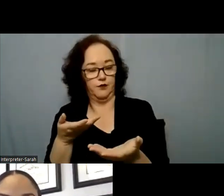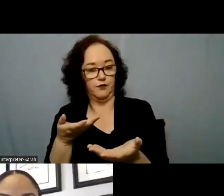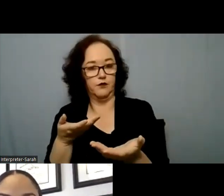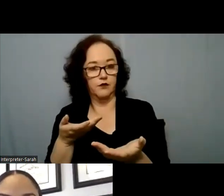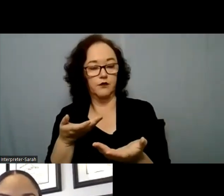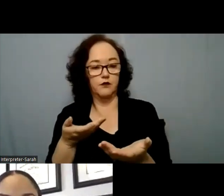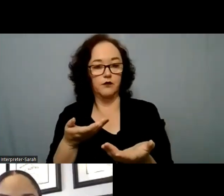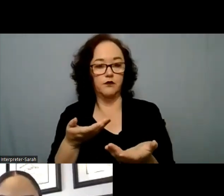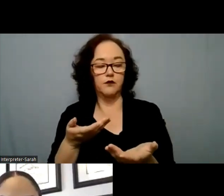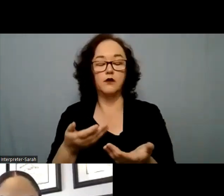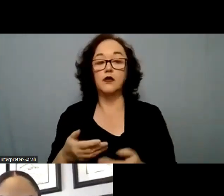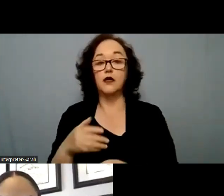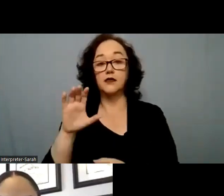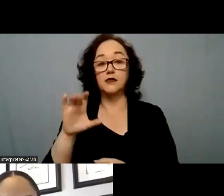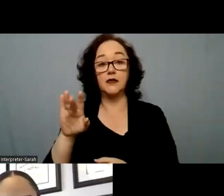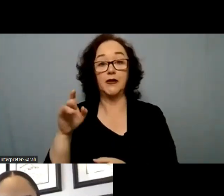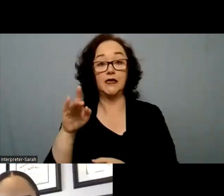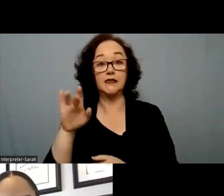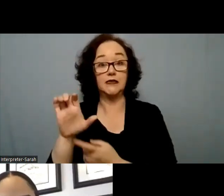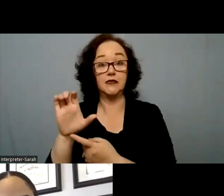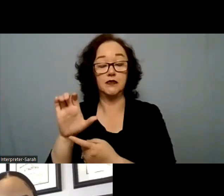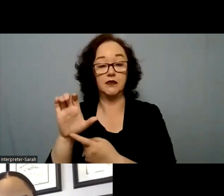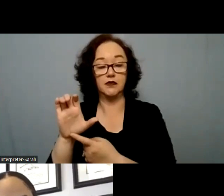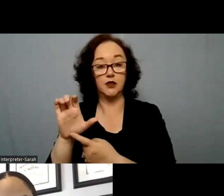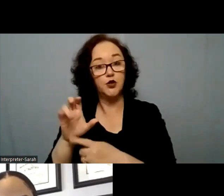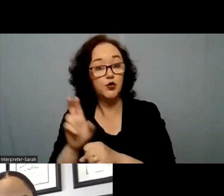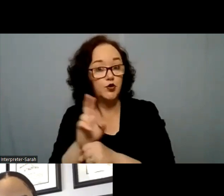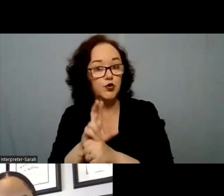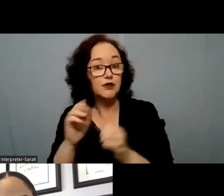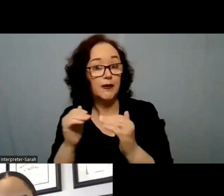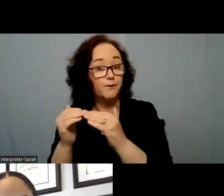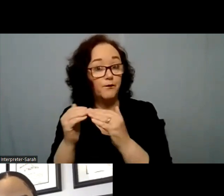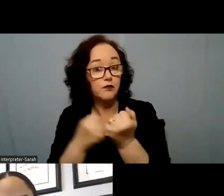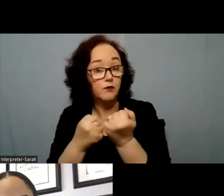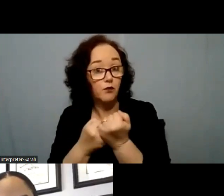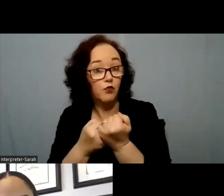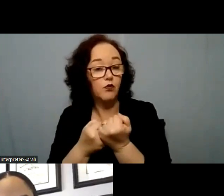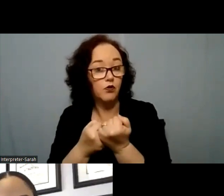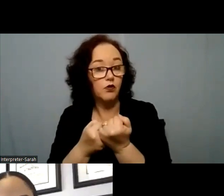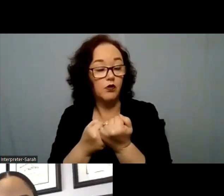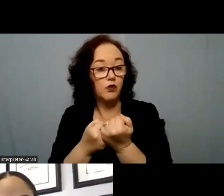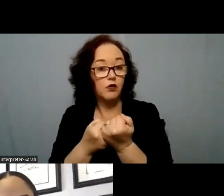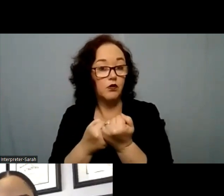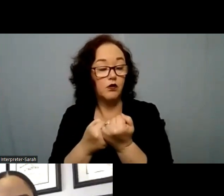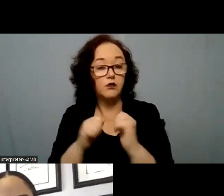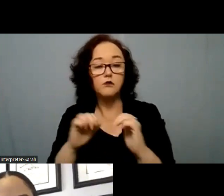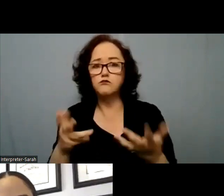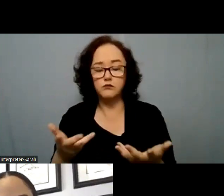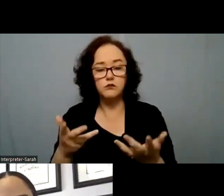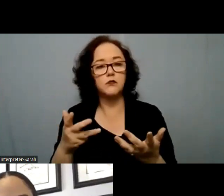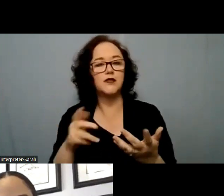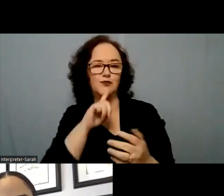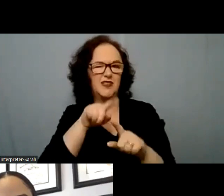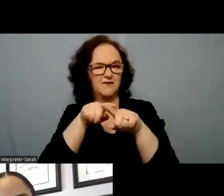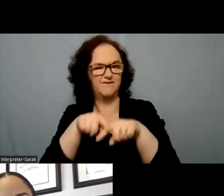how CCBHCs utilize peer support throughout their programs is really based upon